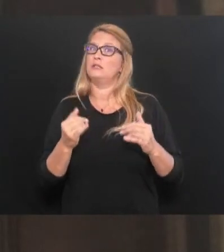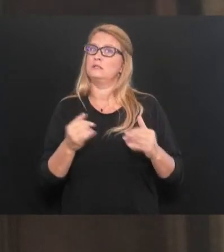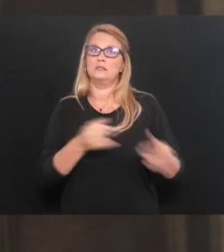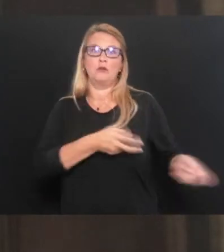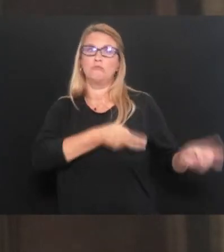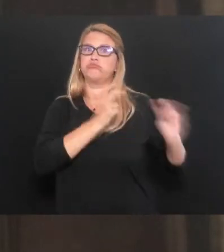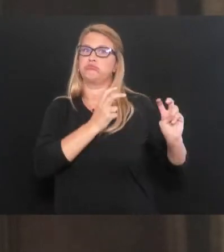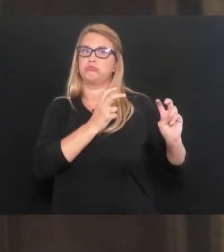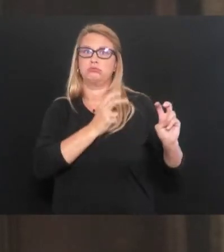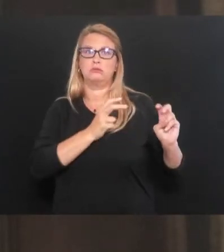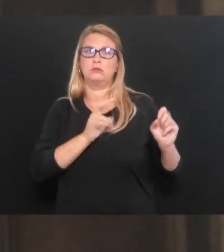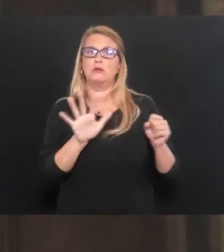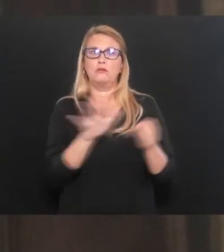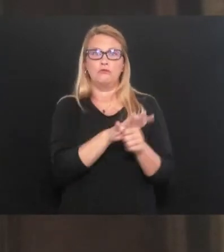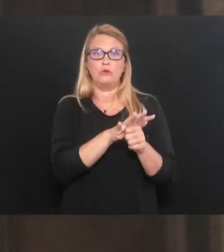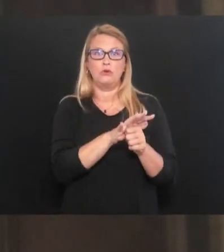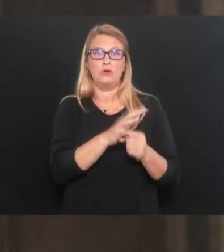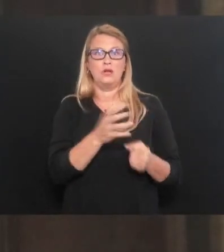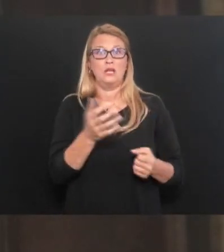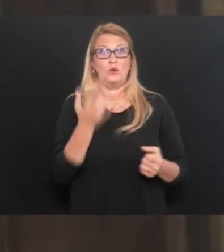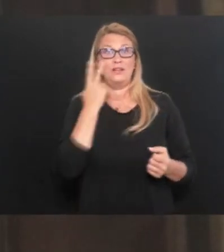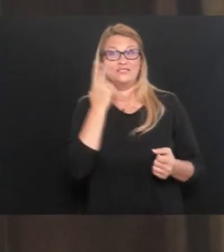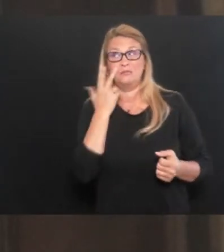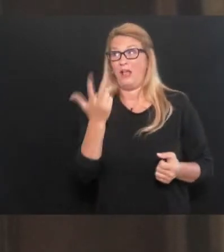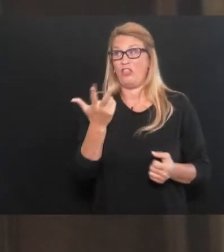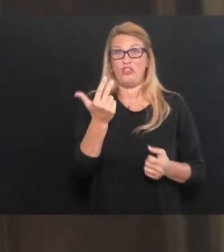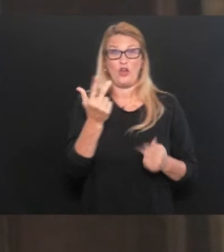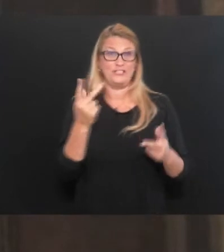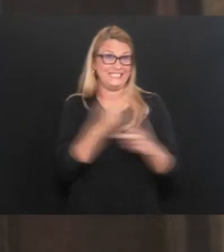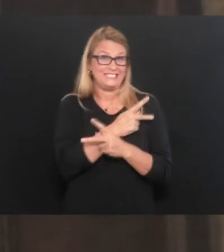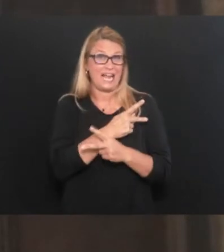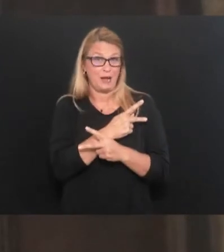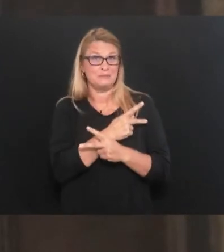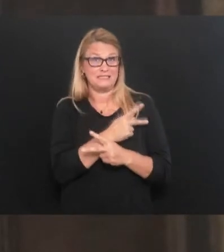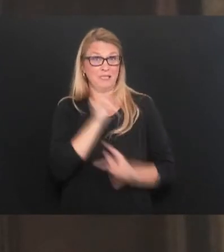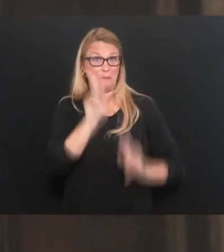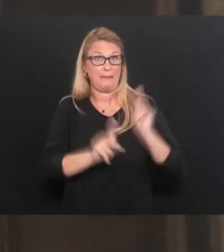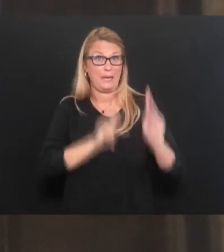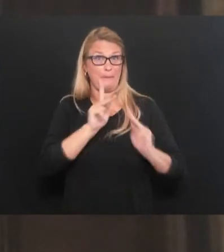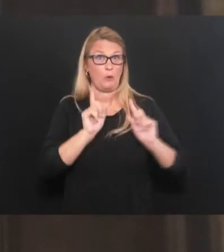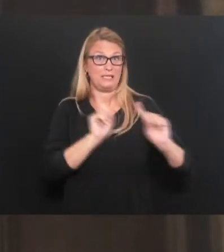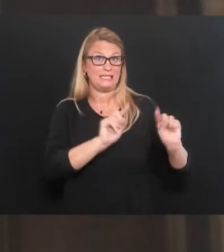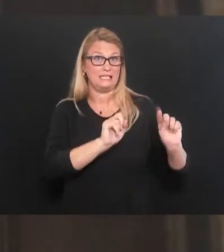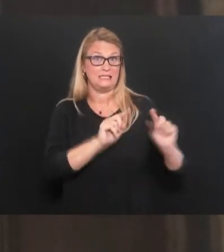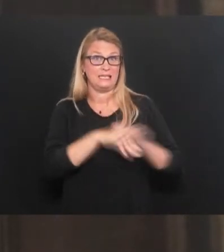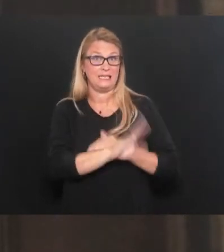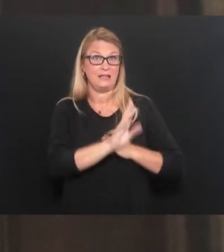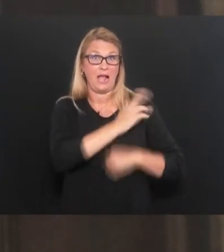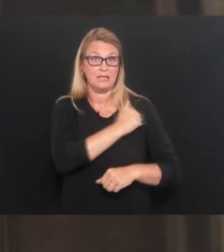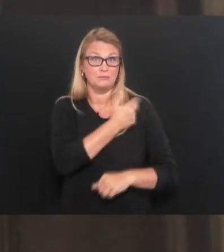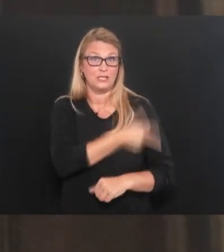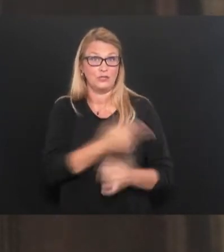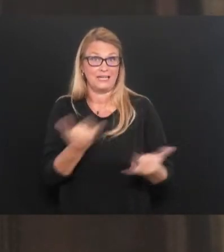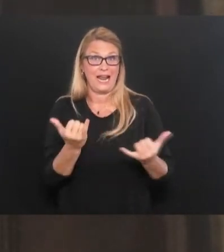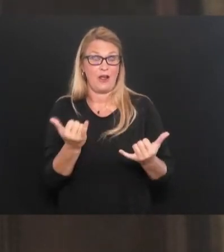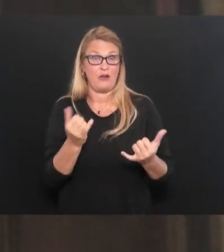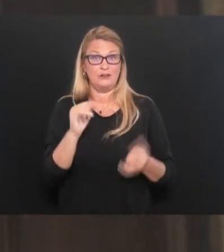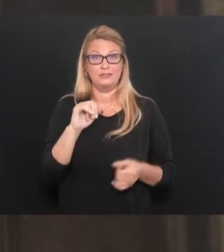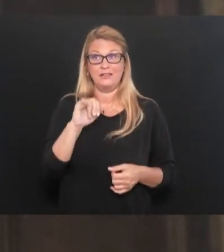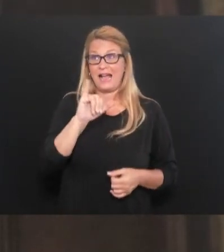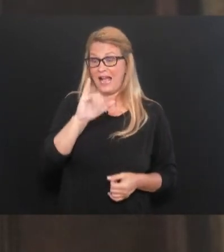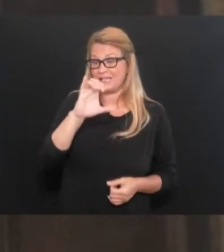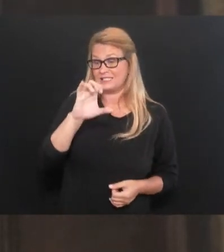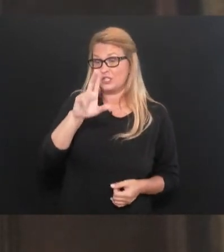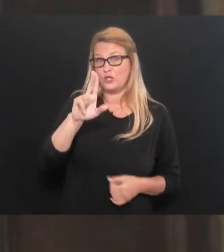about a 13-fold increase in numbers of people in hospitals and ICU beds